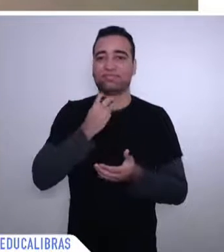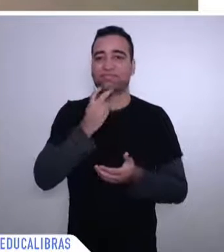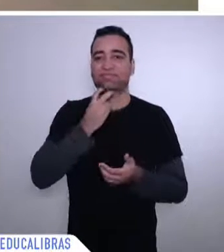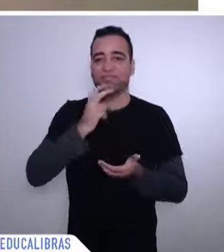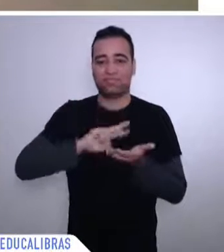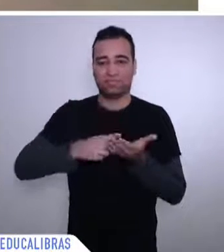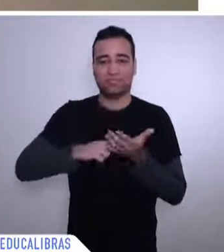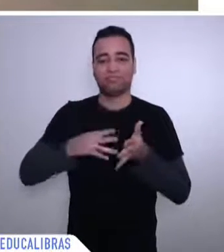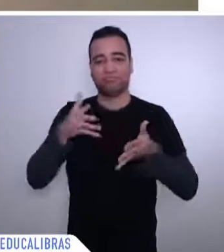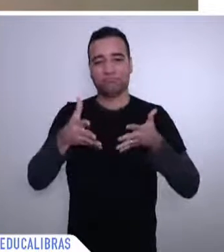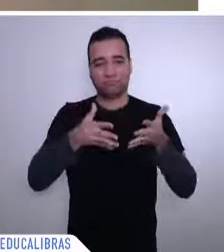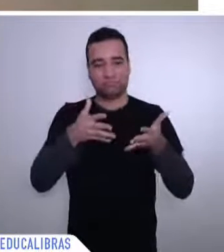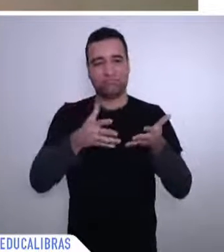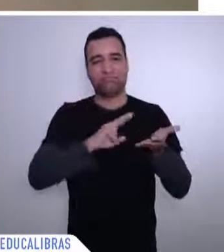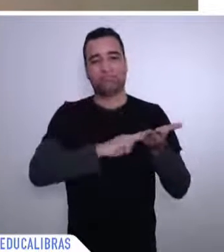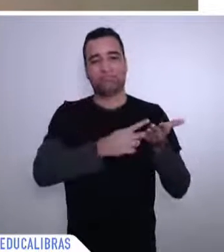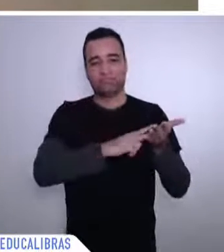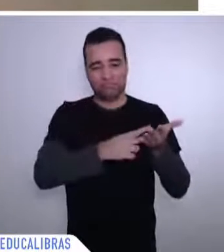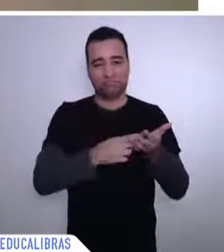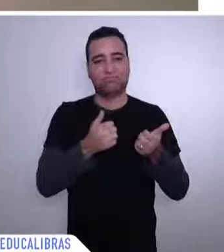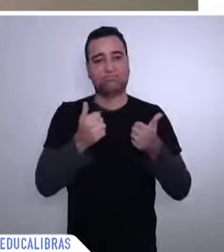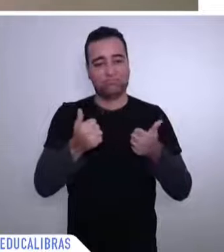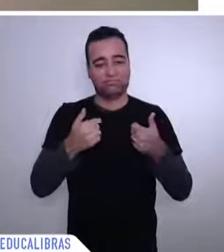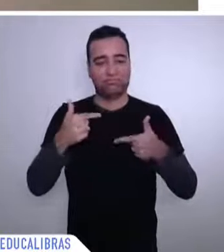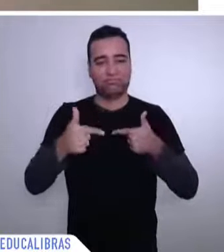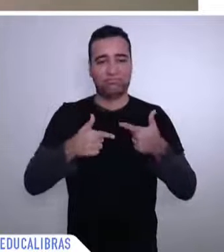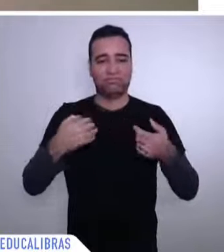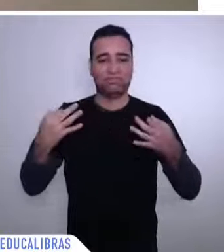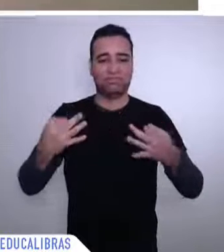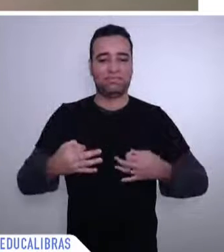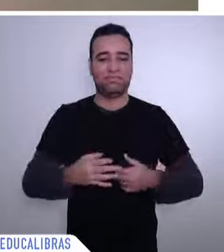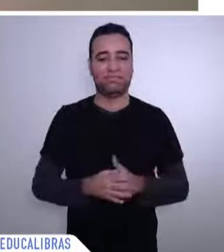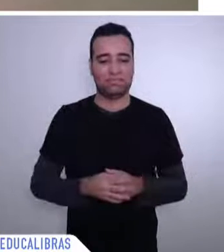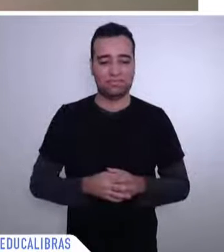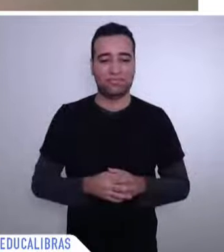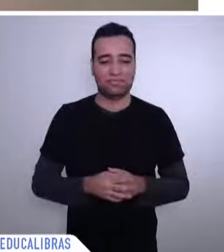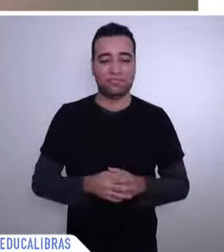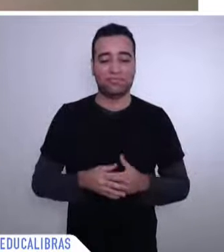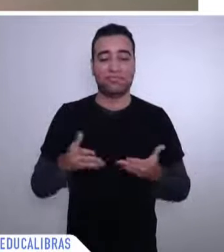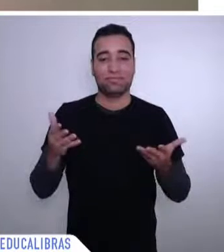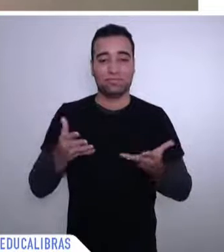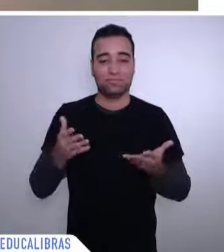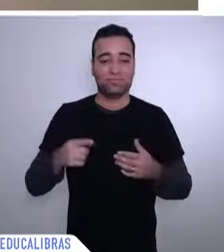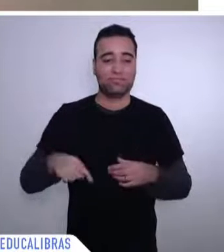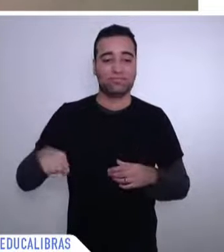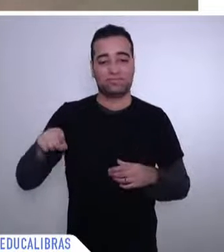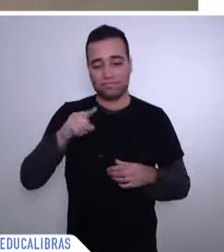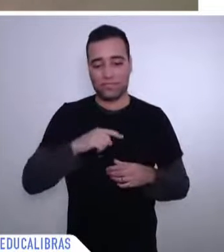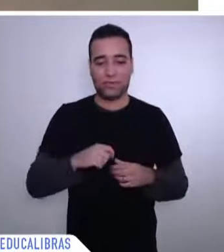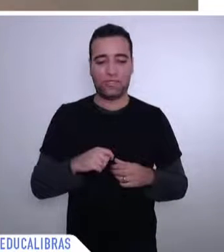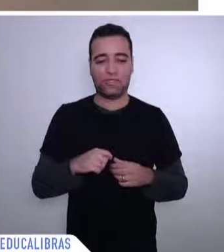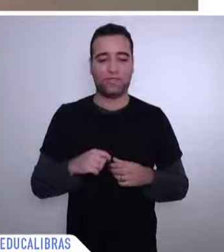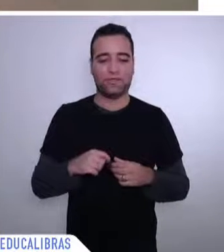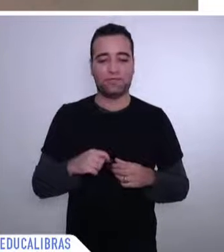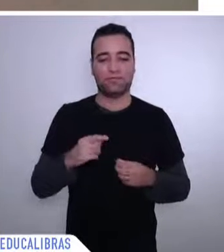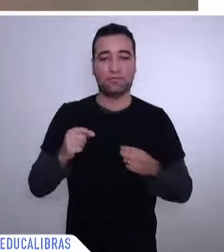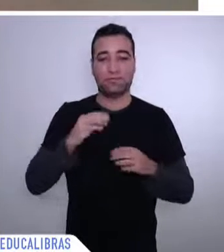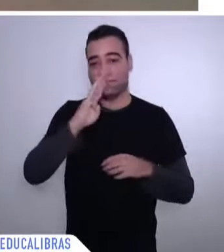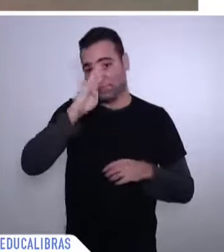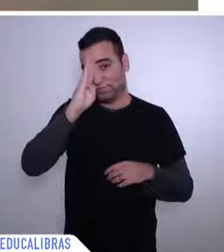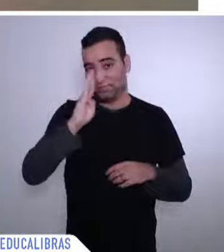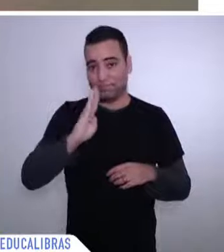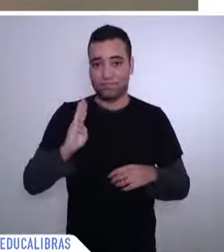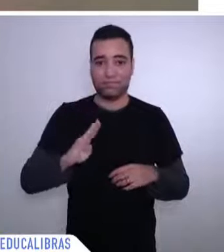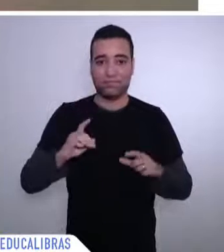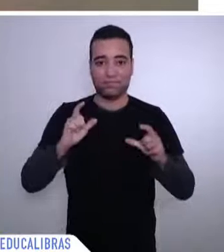think we have heard already that Brazil is a country with very high inequality. It remains extremely high.